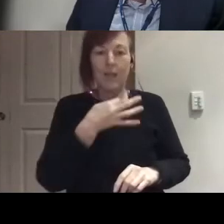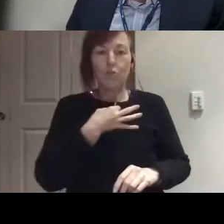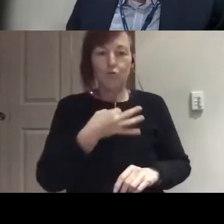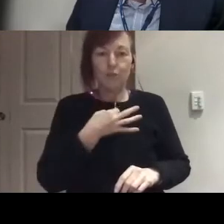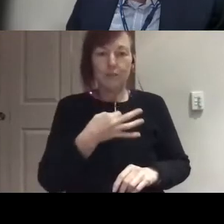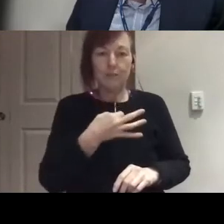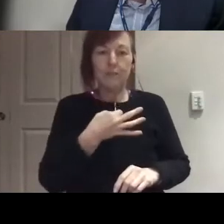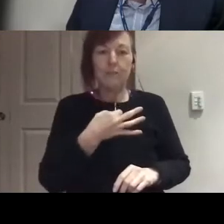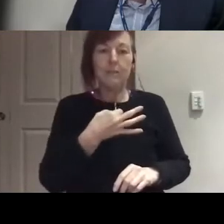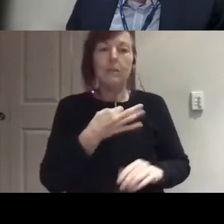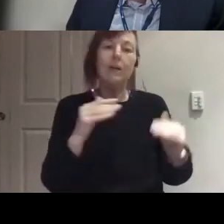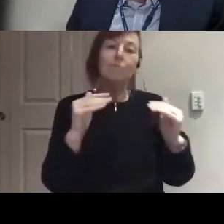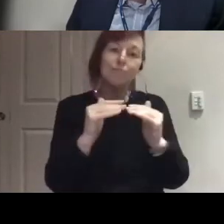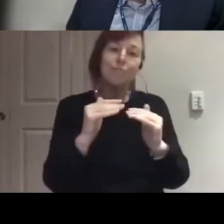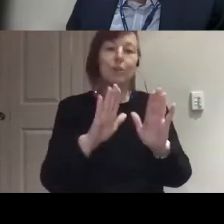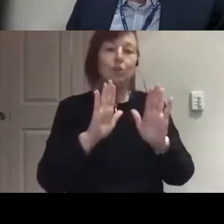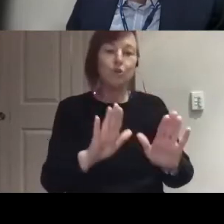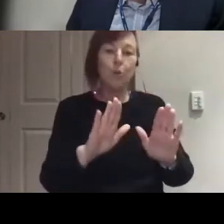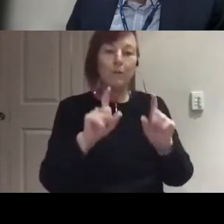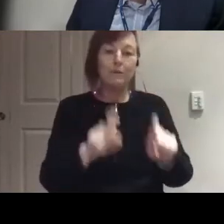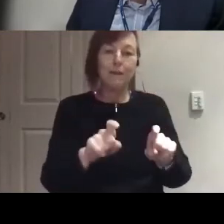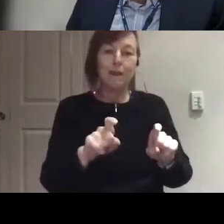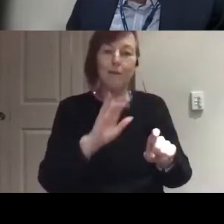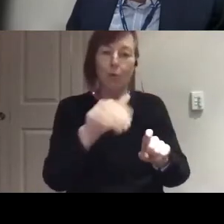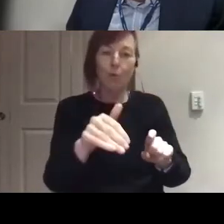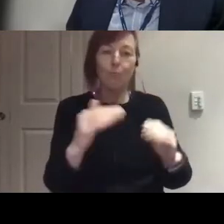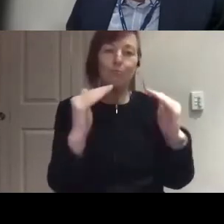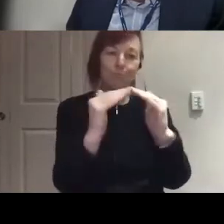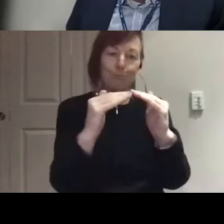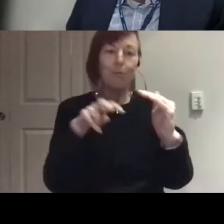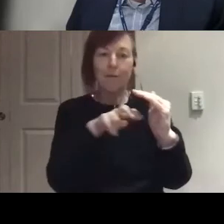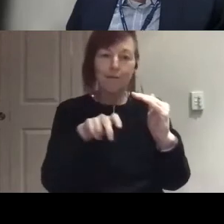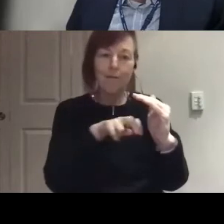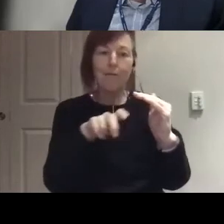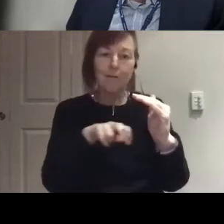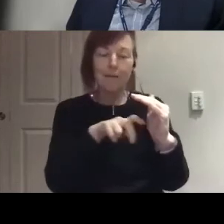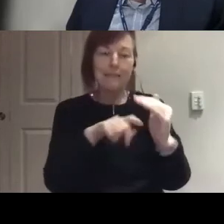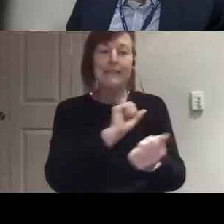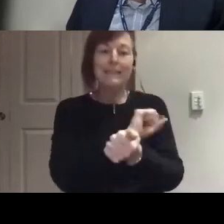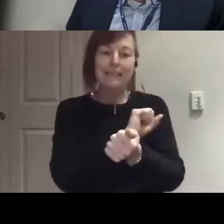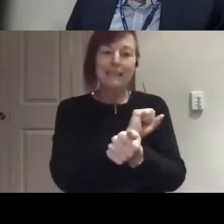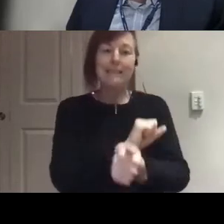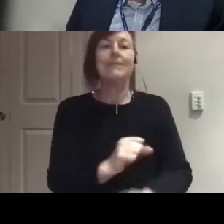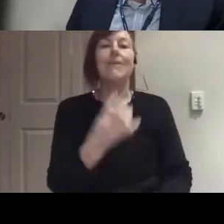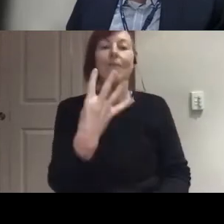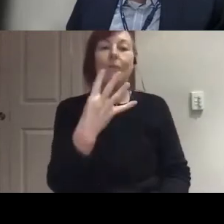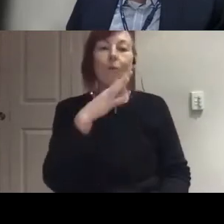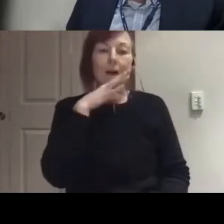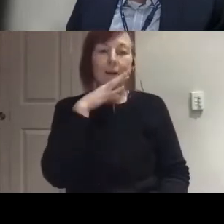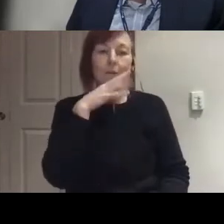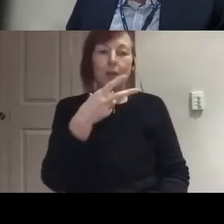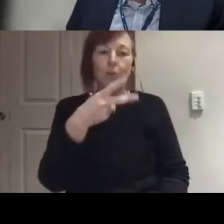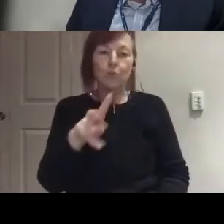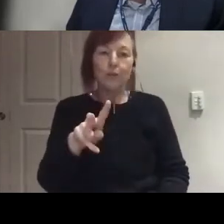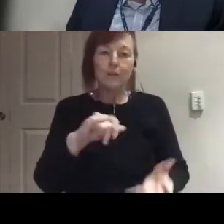staff who have been to certain exposure sites that are required to quarantine. We have over 420 staff now that are